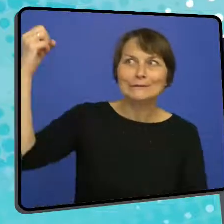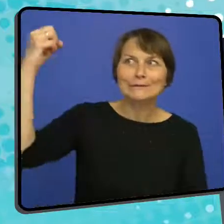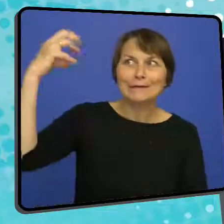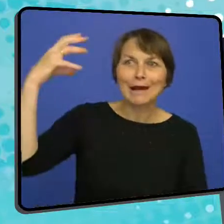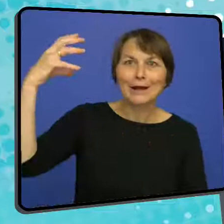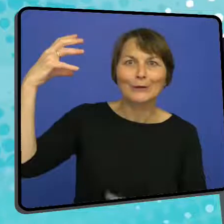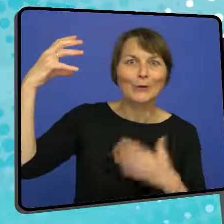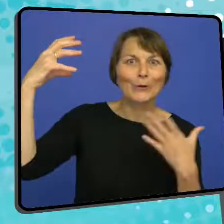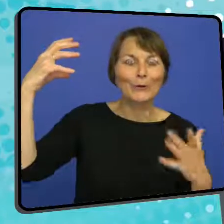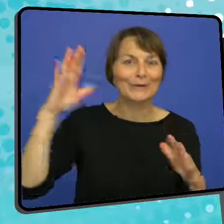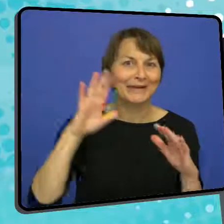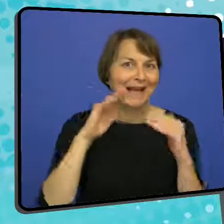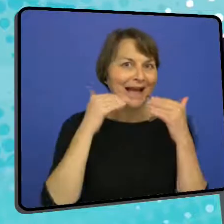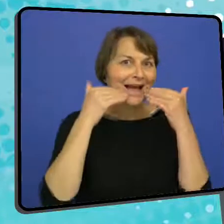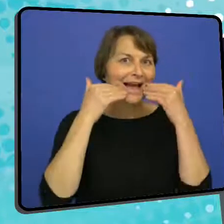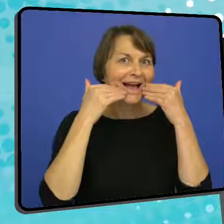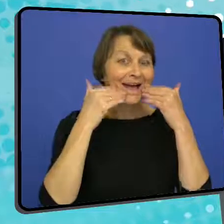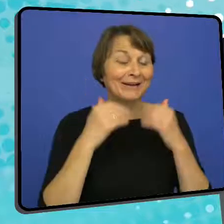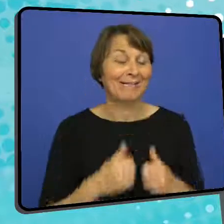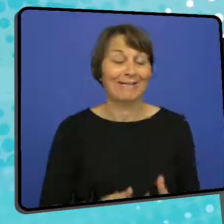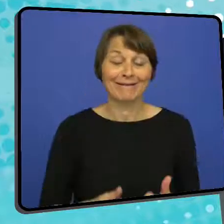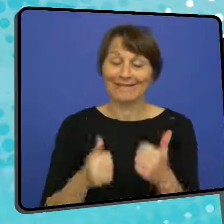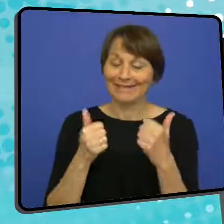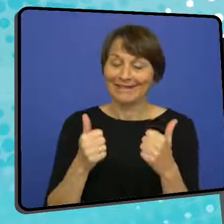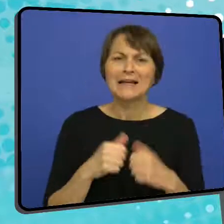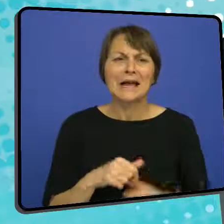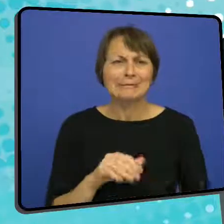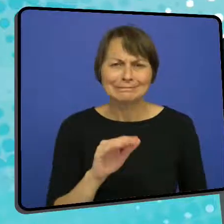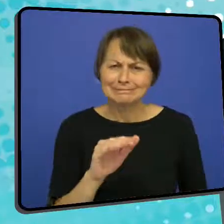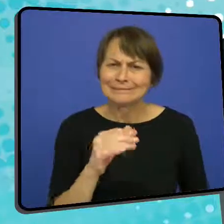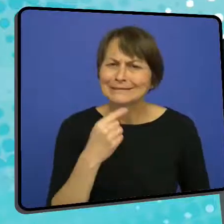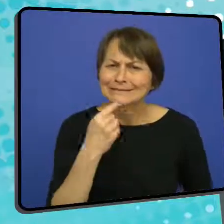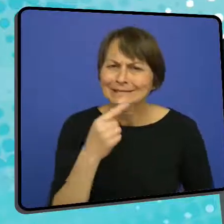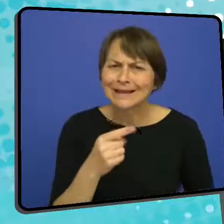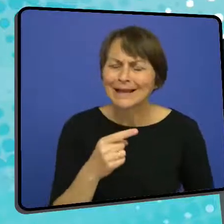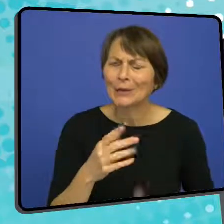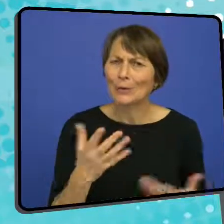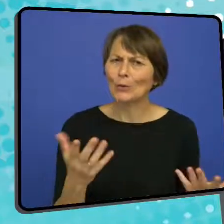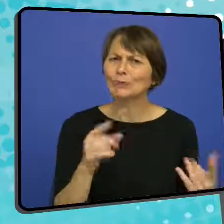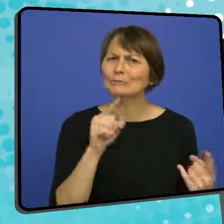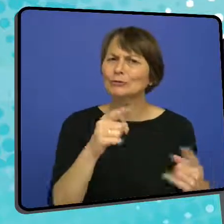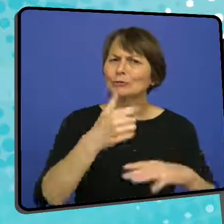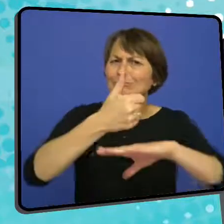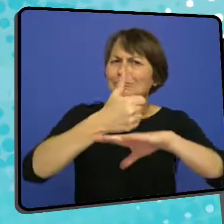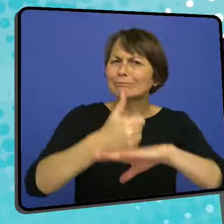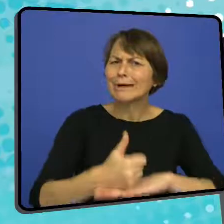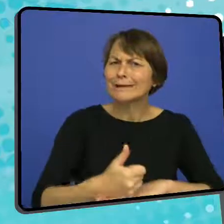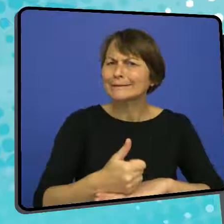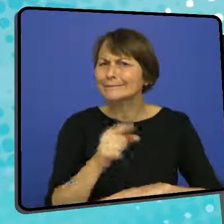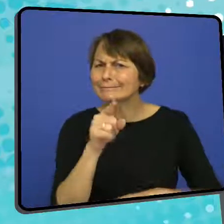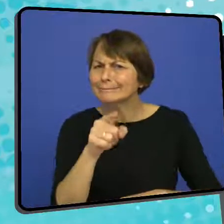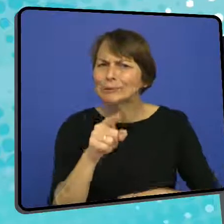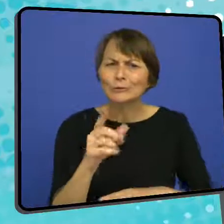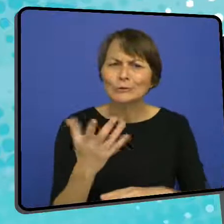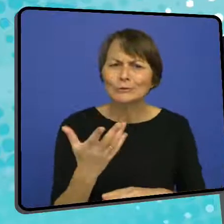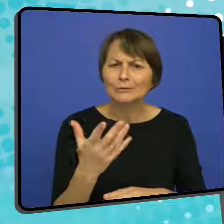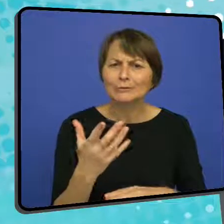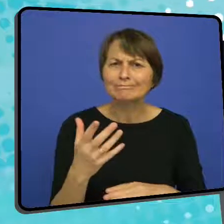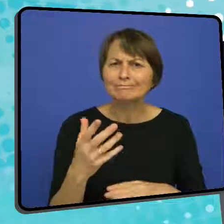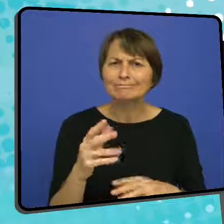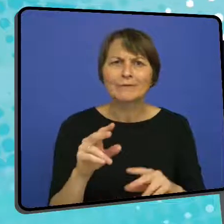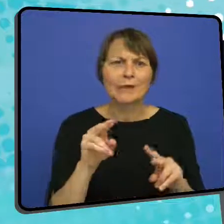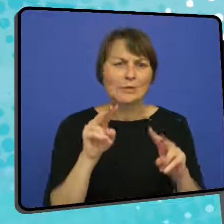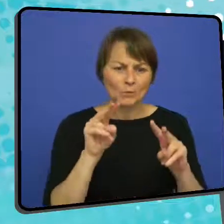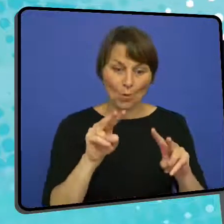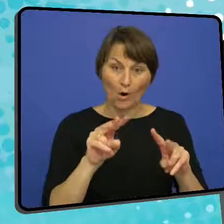me happy. Good stuff. I was going to say it is. So where are you based, Quirine? Can you share with the rest of our viewers?